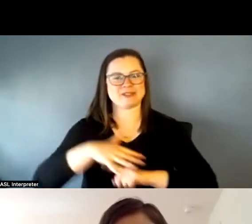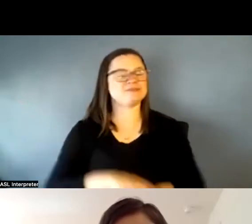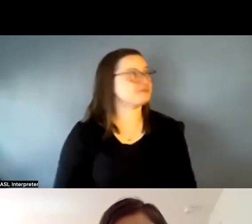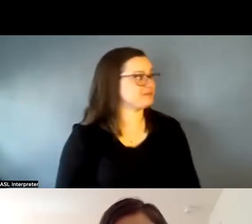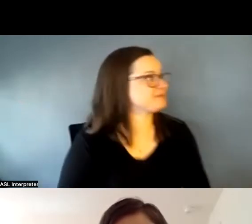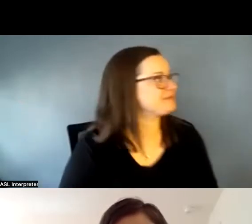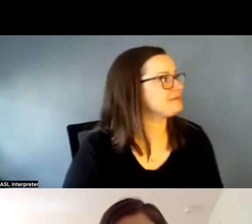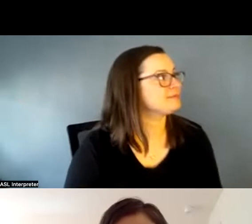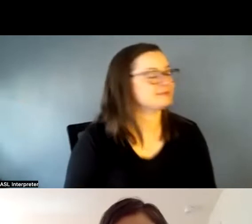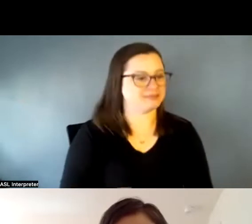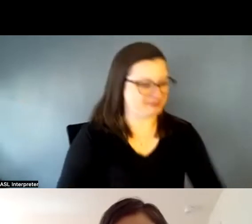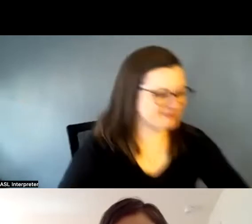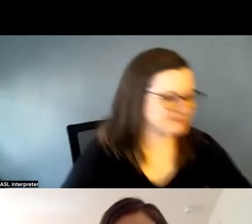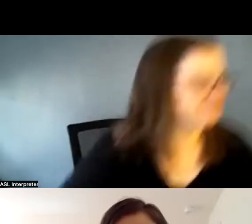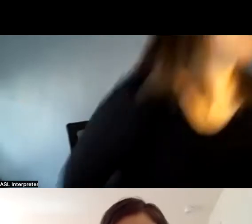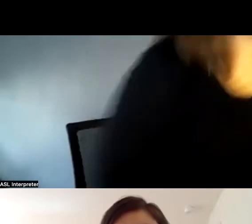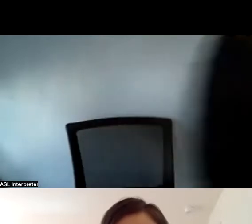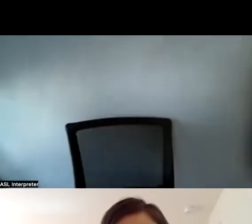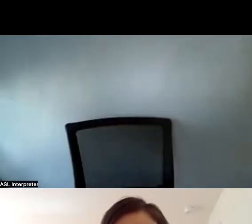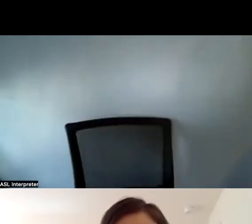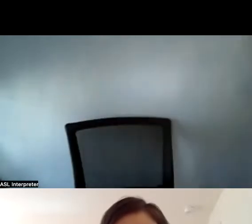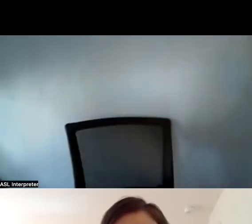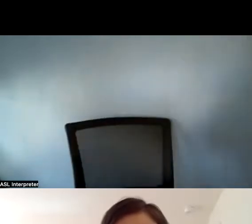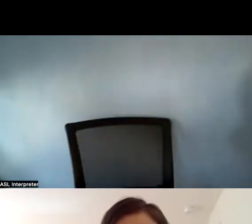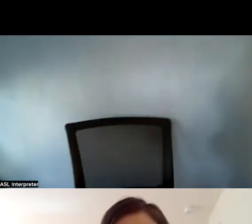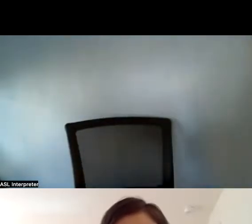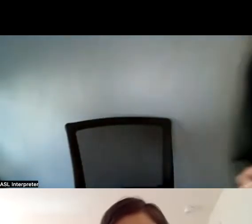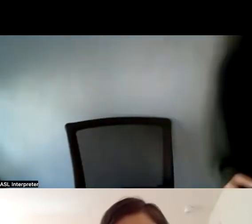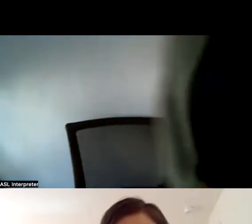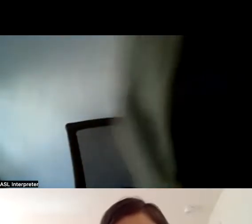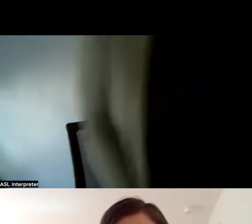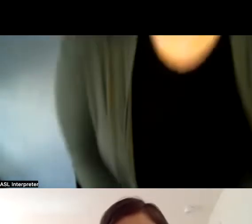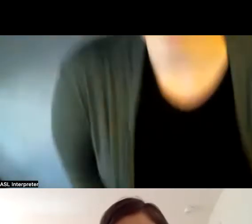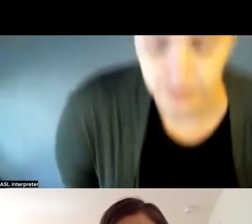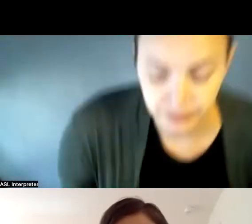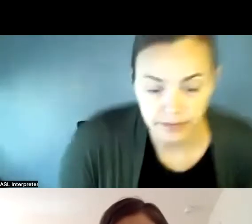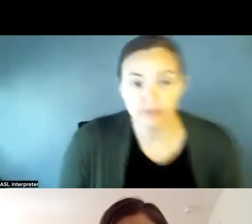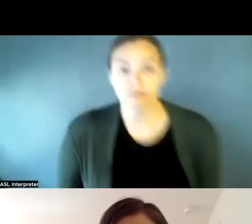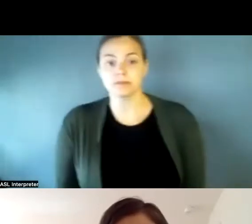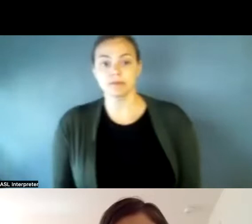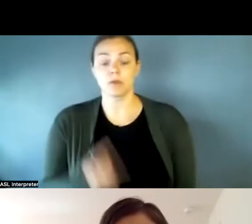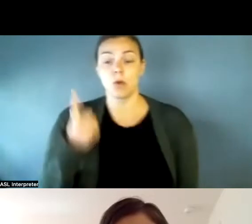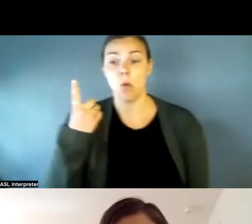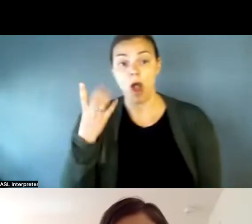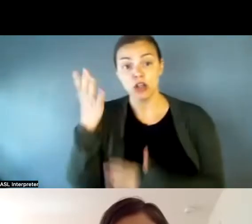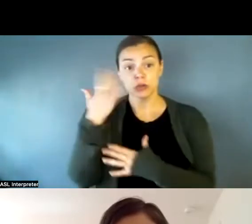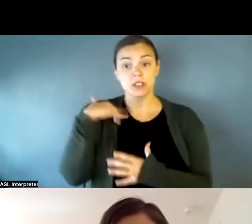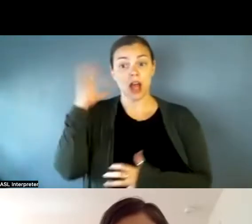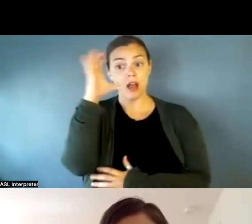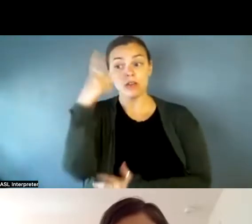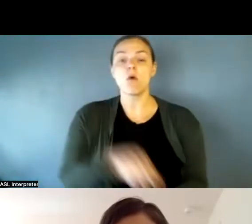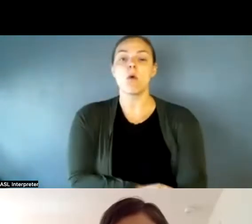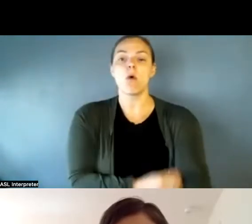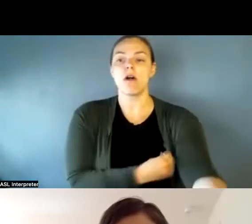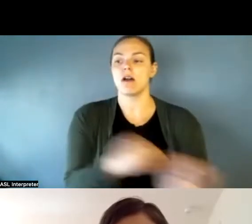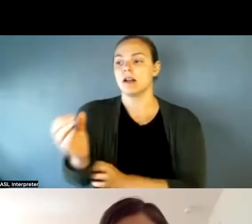I look for are the Gary oaks. The Gary oaks they tend to be fire resistant. And as Sadie